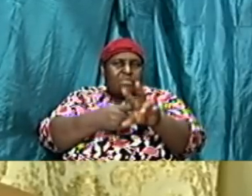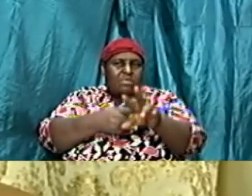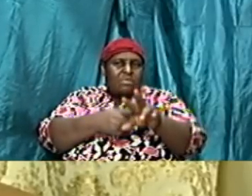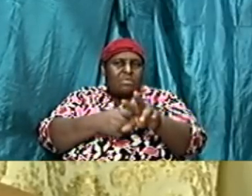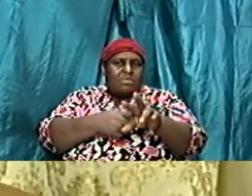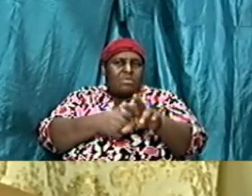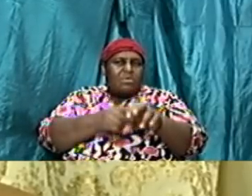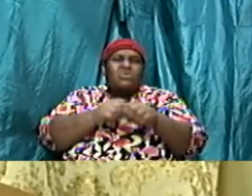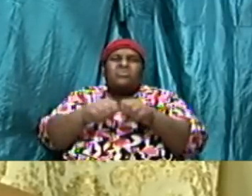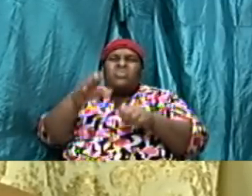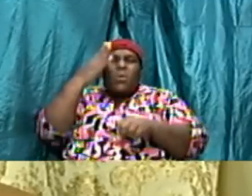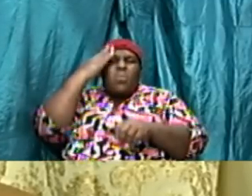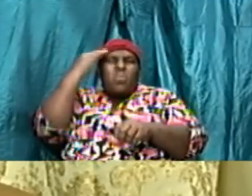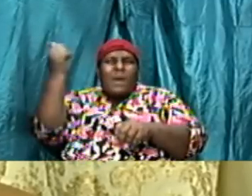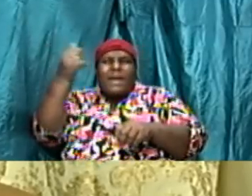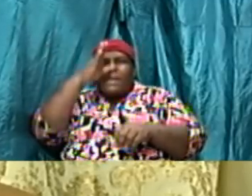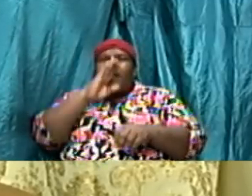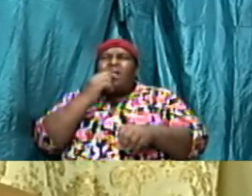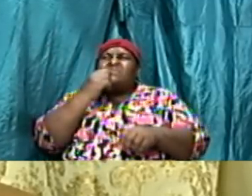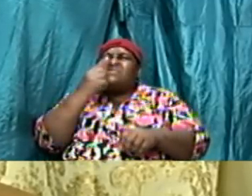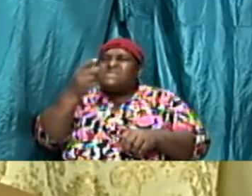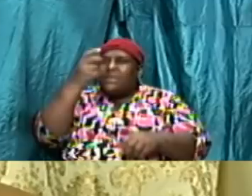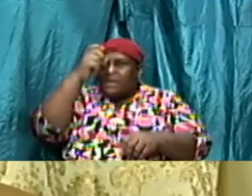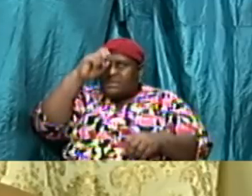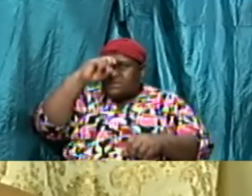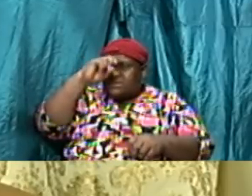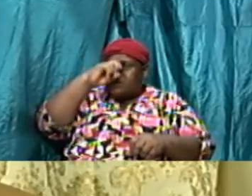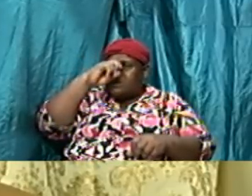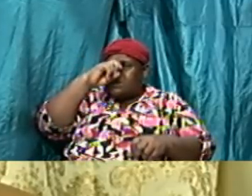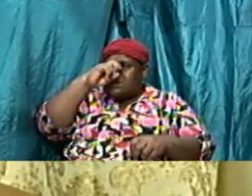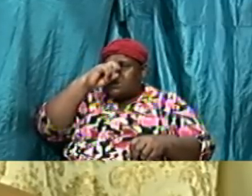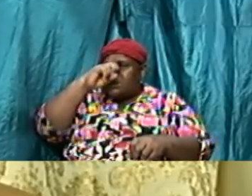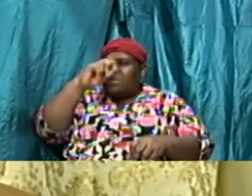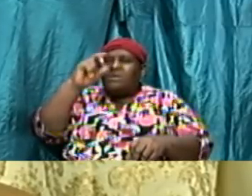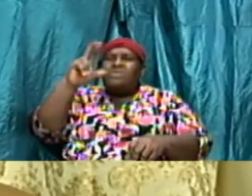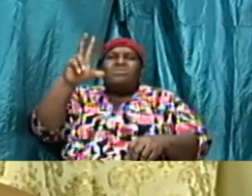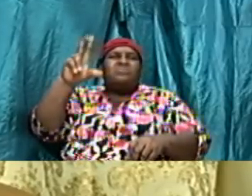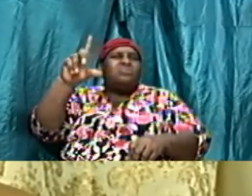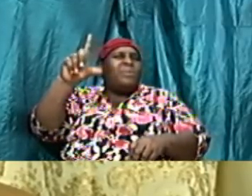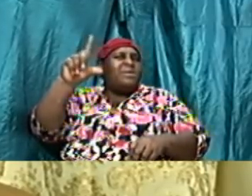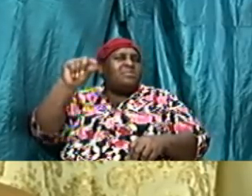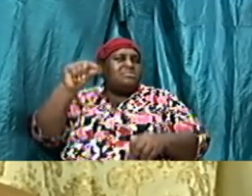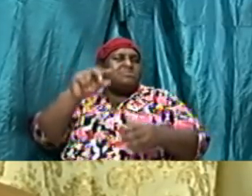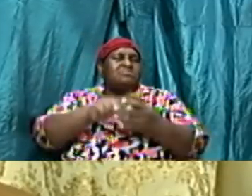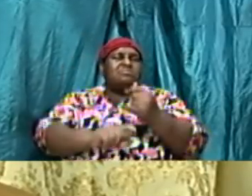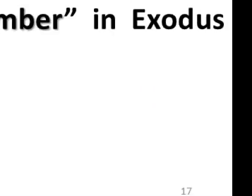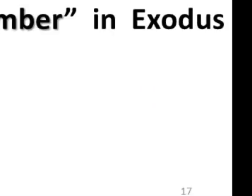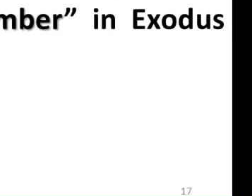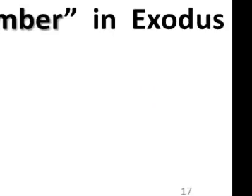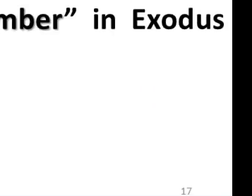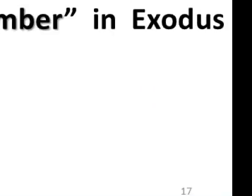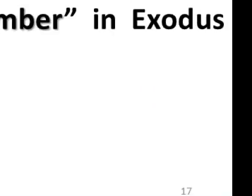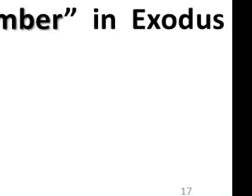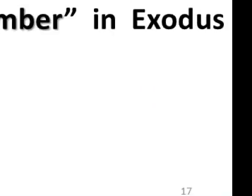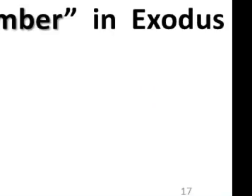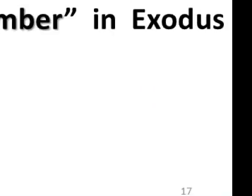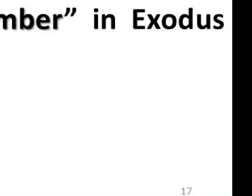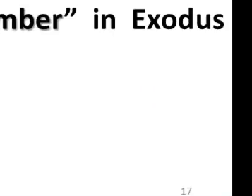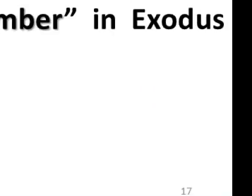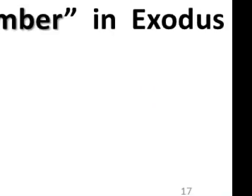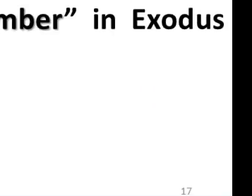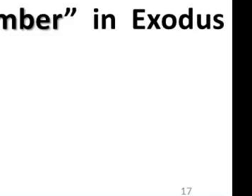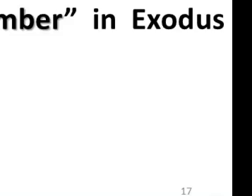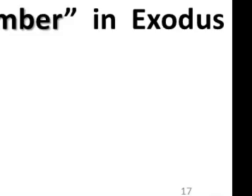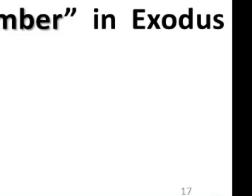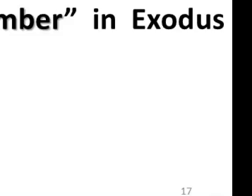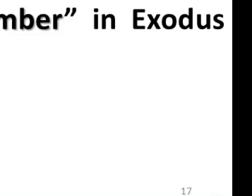Exodus chapter 20 and verse 8? And we're going to try to look at these. Let's just try to look at when the